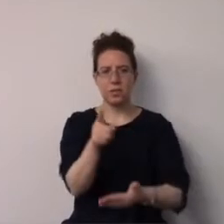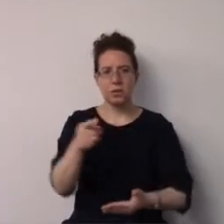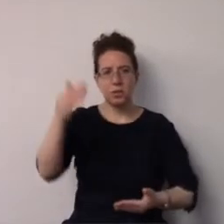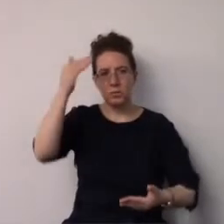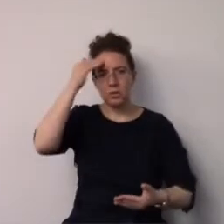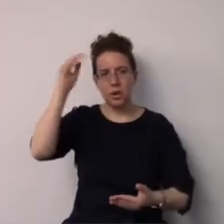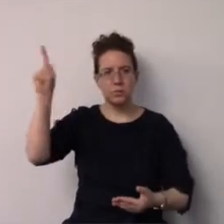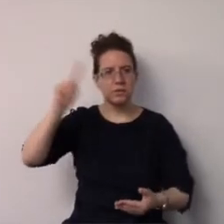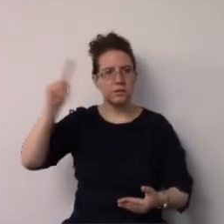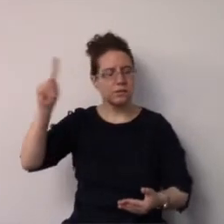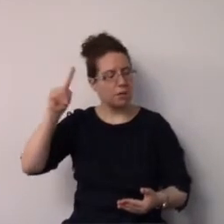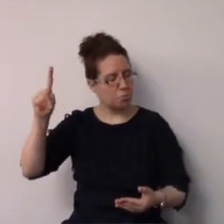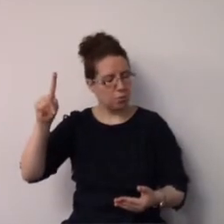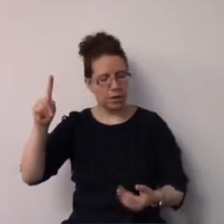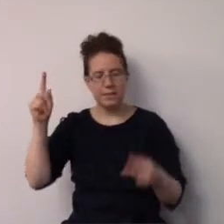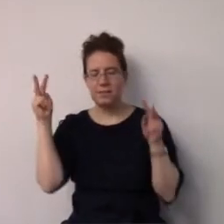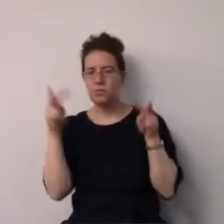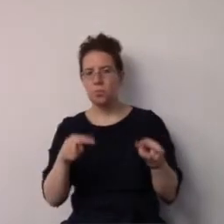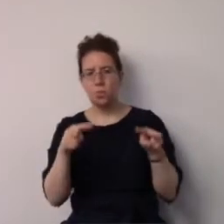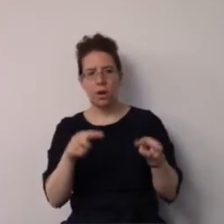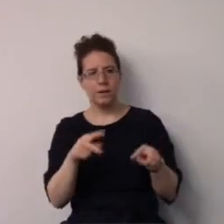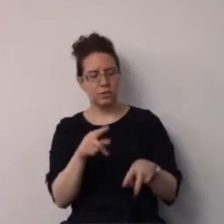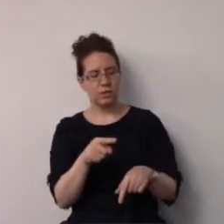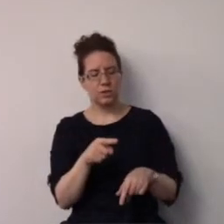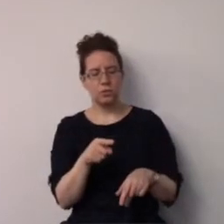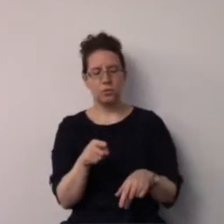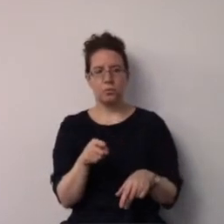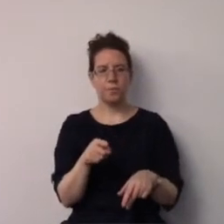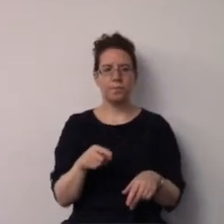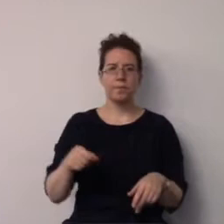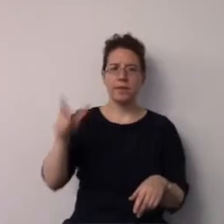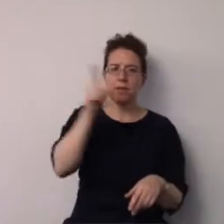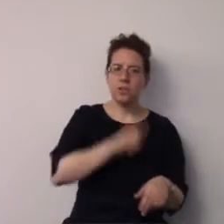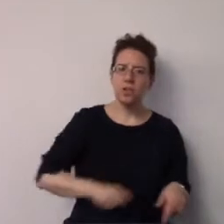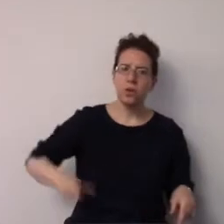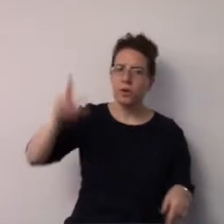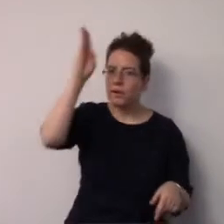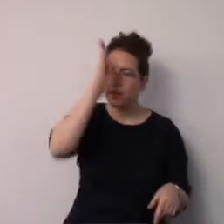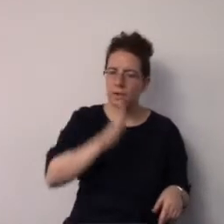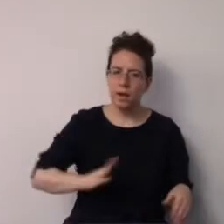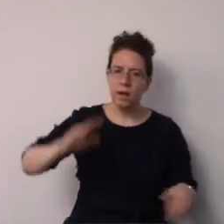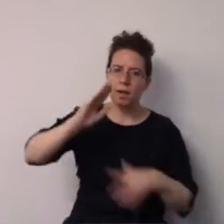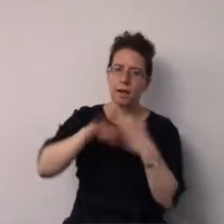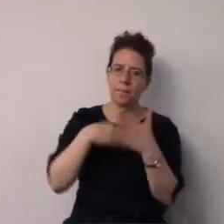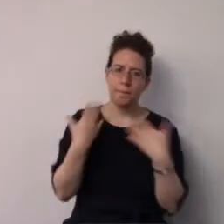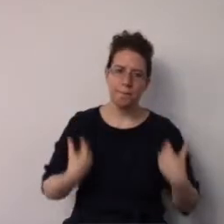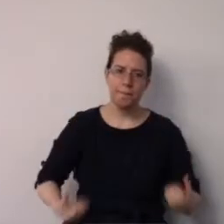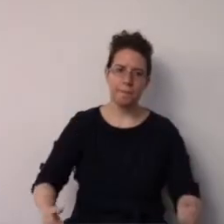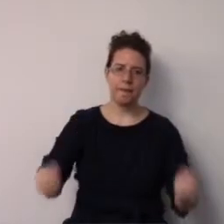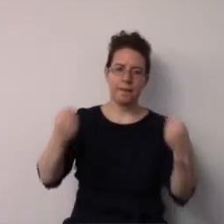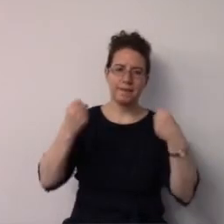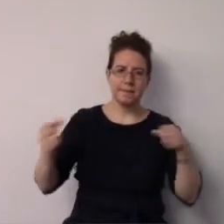you, an army about you to protect you from the evil one.